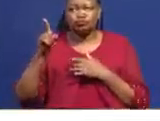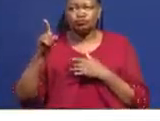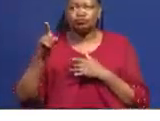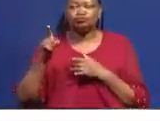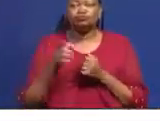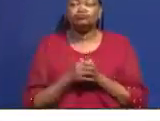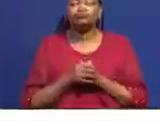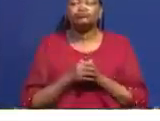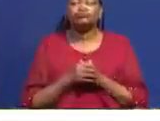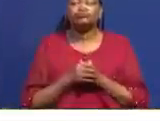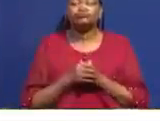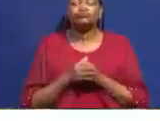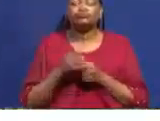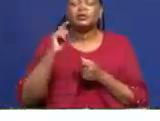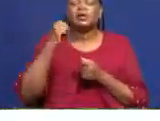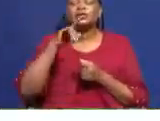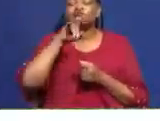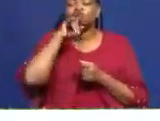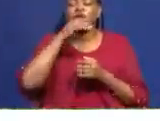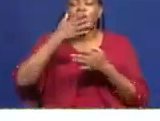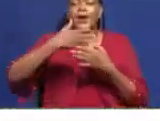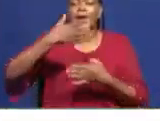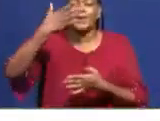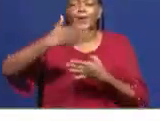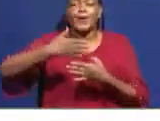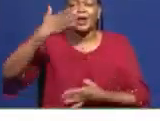the Kenya-Uganda border.